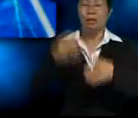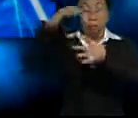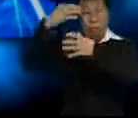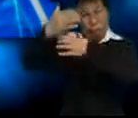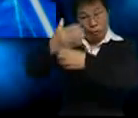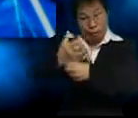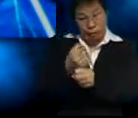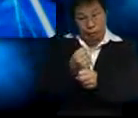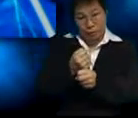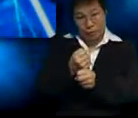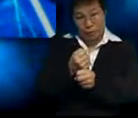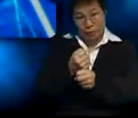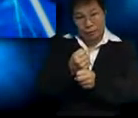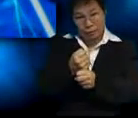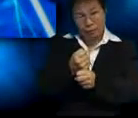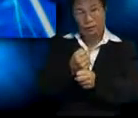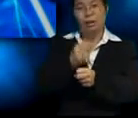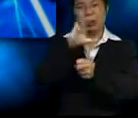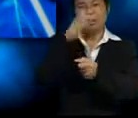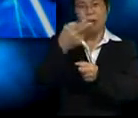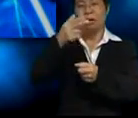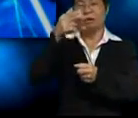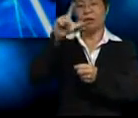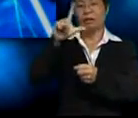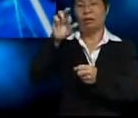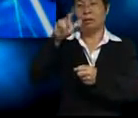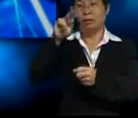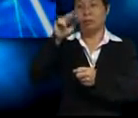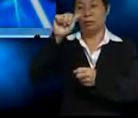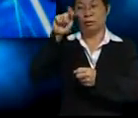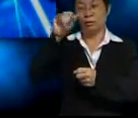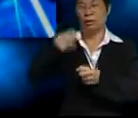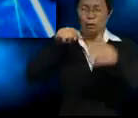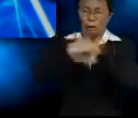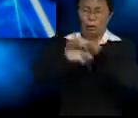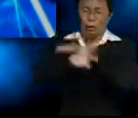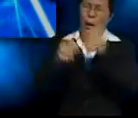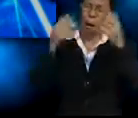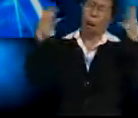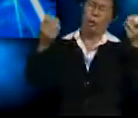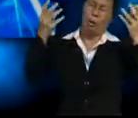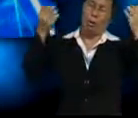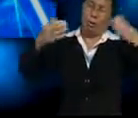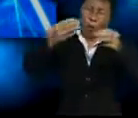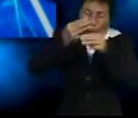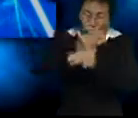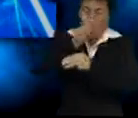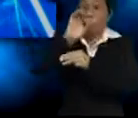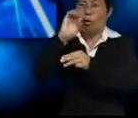Conclusion: a small amount of chlorine can kill millions of microorganisms.